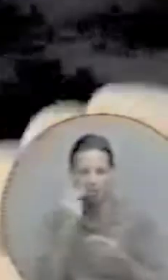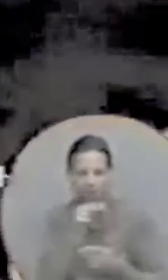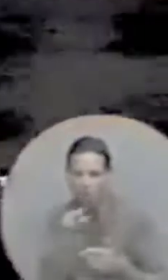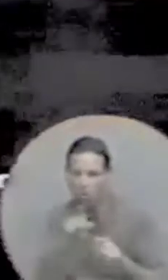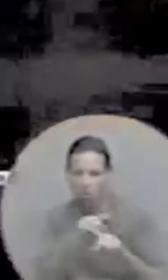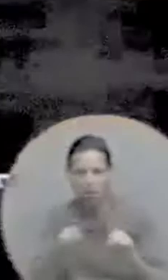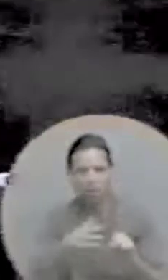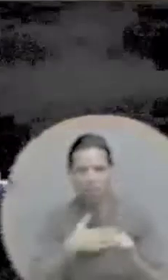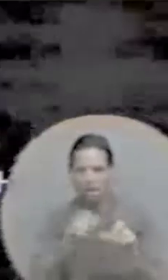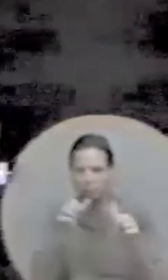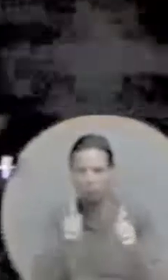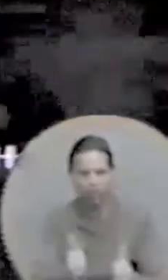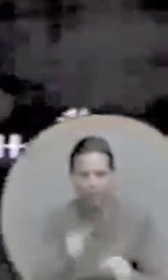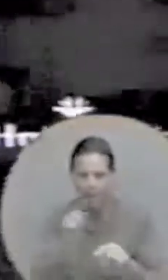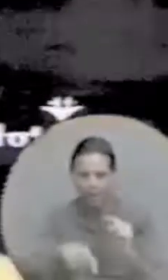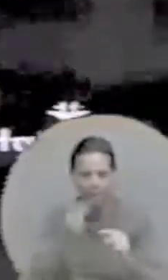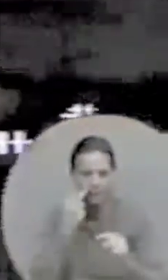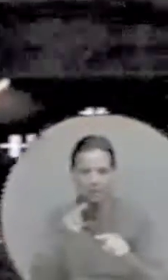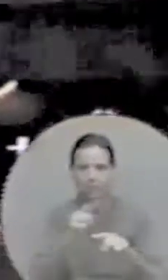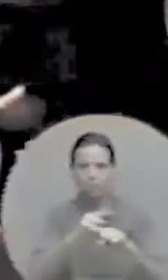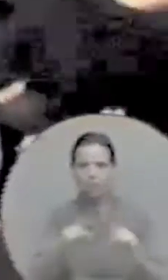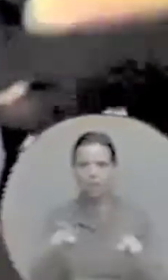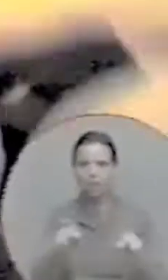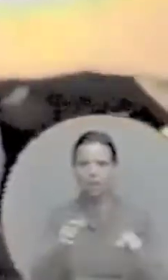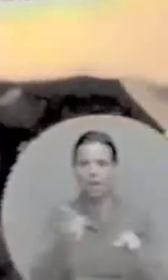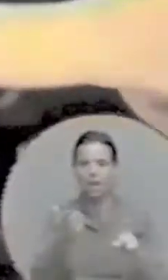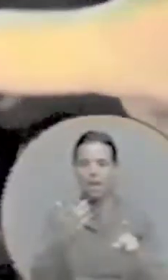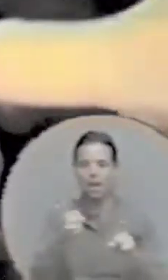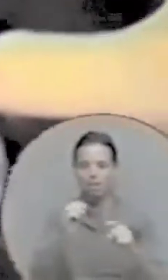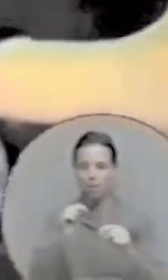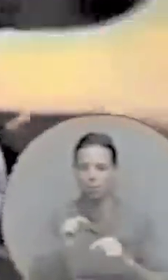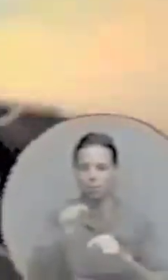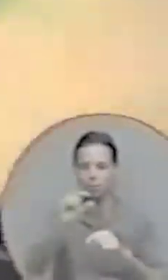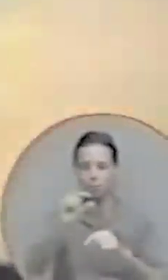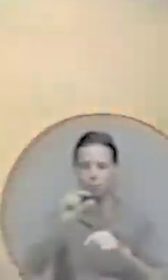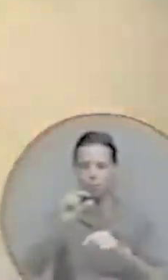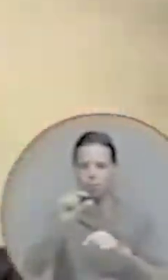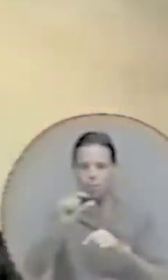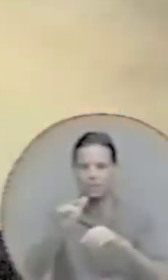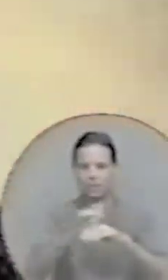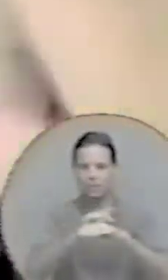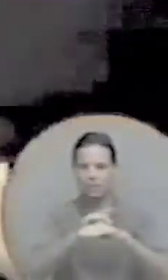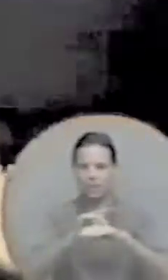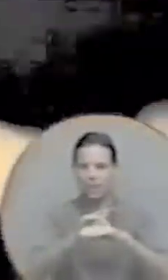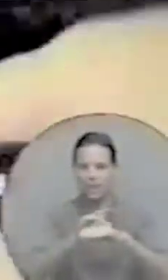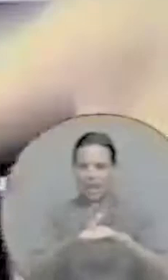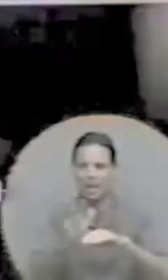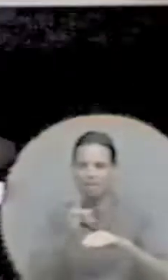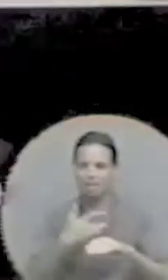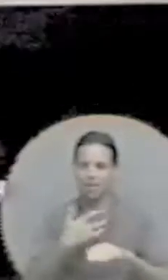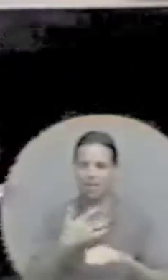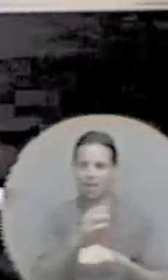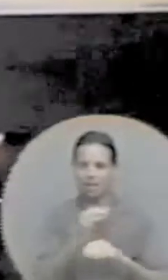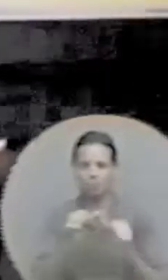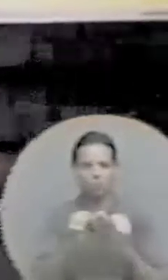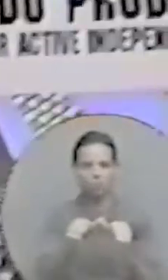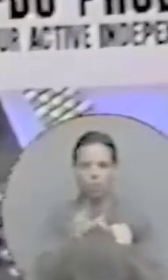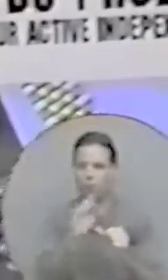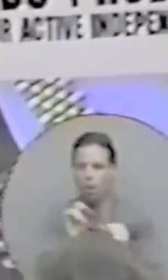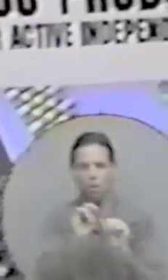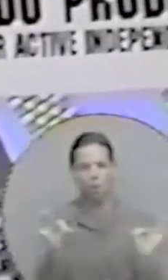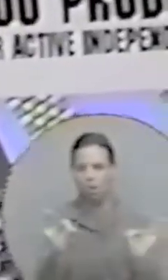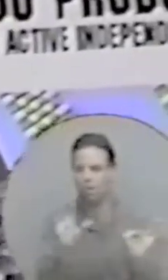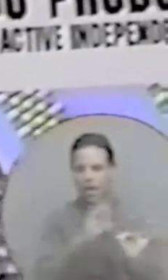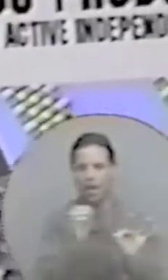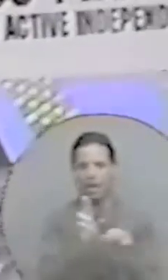I really can't see it, but it makes a tactile raised shape that you can feel, and it's permanent, so it won't come off. And